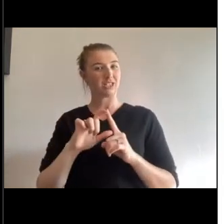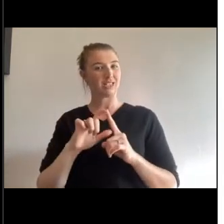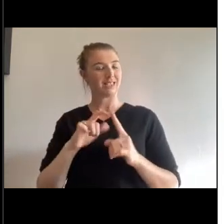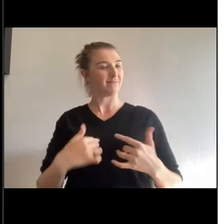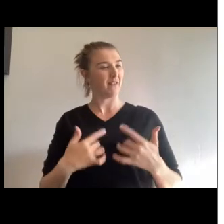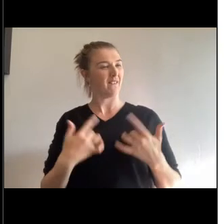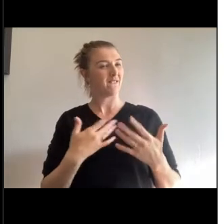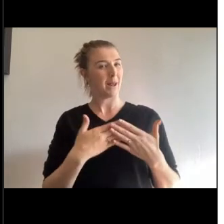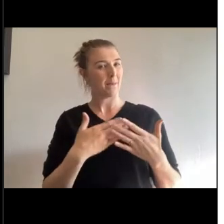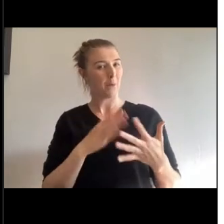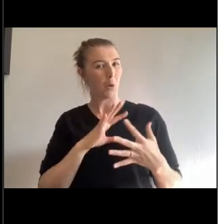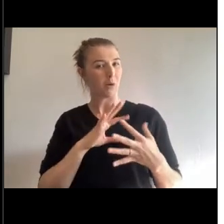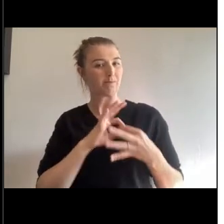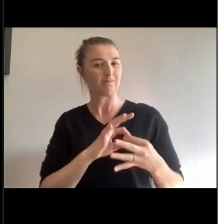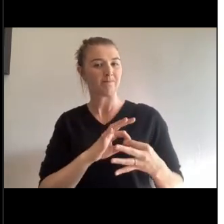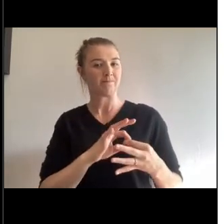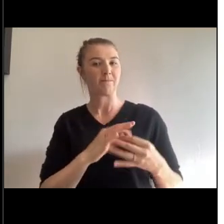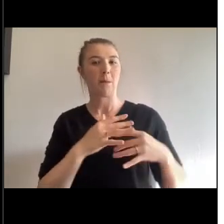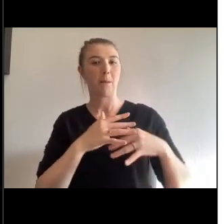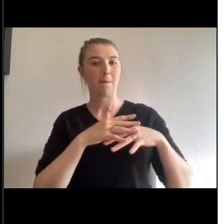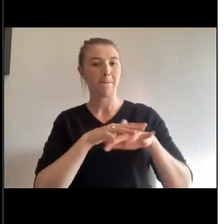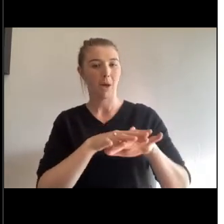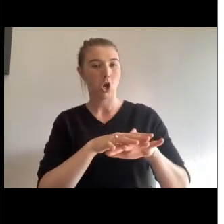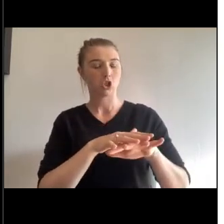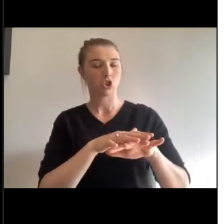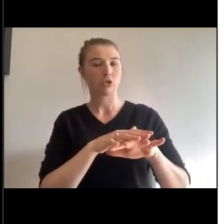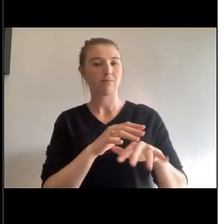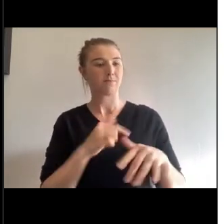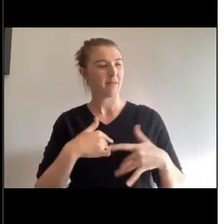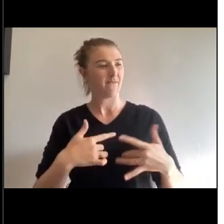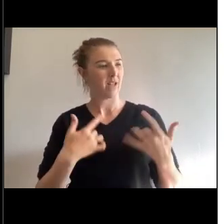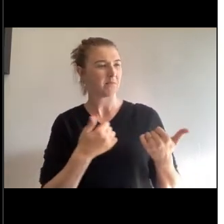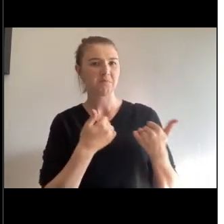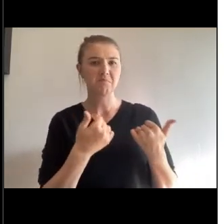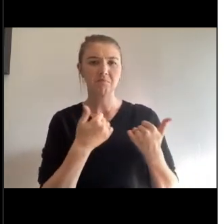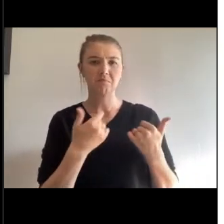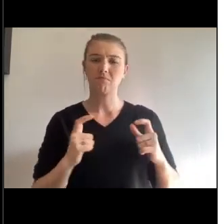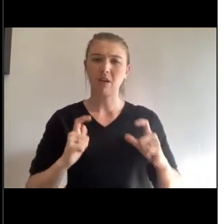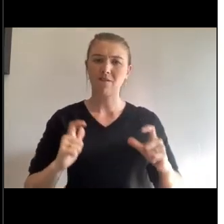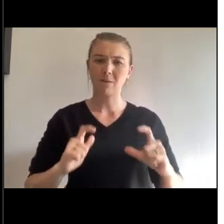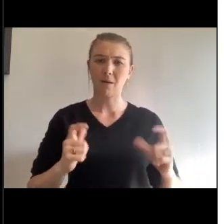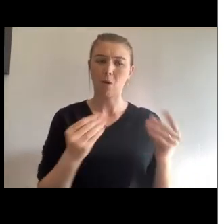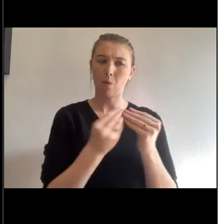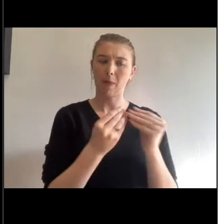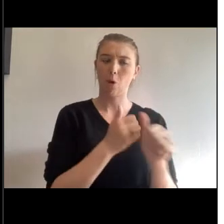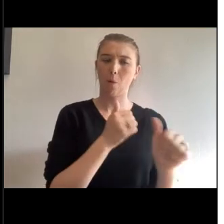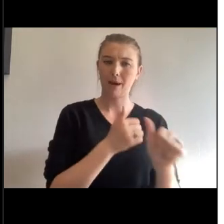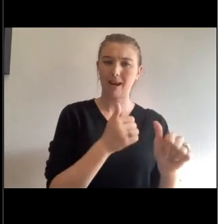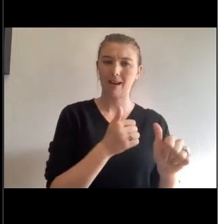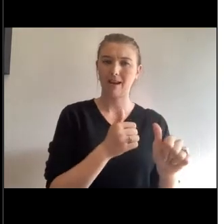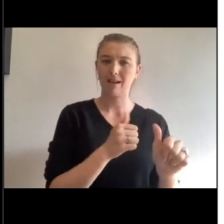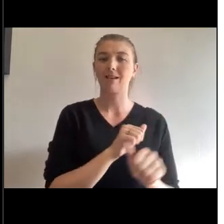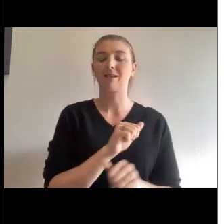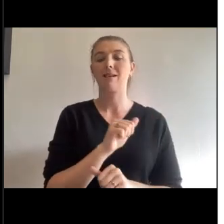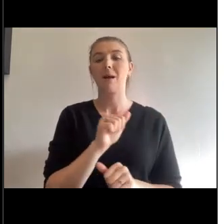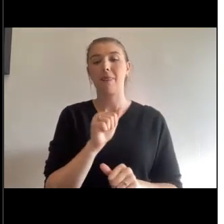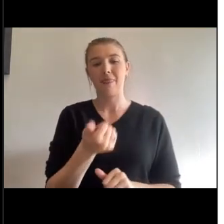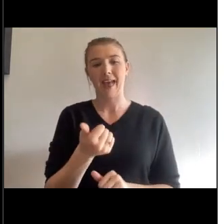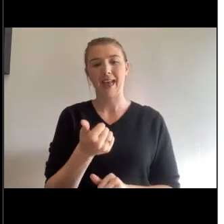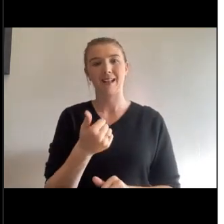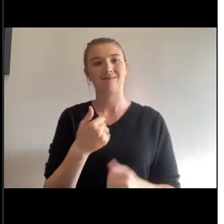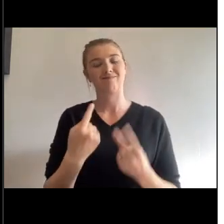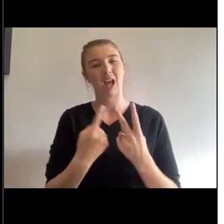with GSK, and I felt really comfortable. But then there was another type of belonging, the belonging